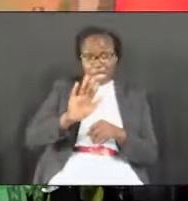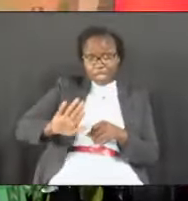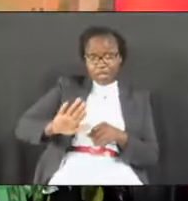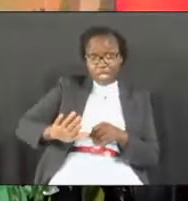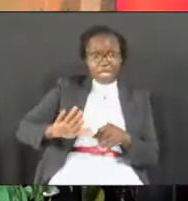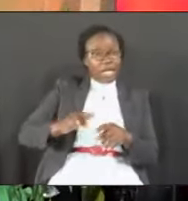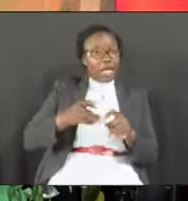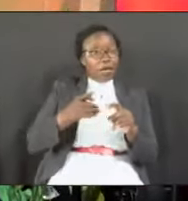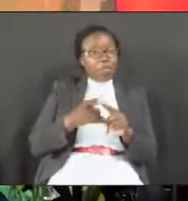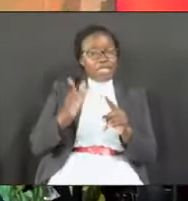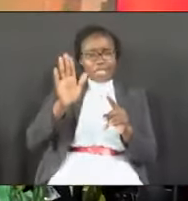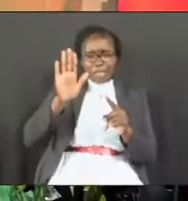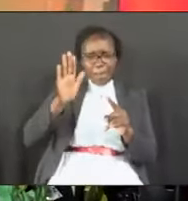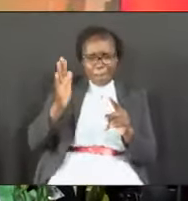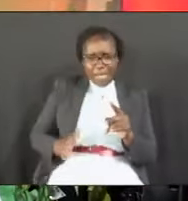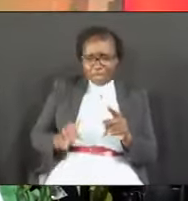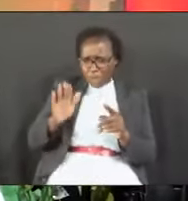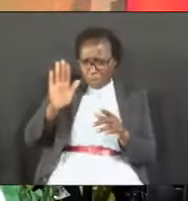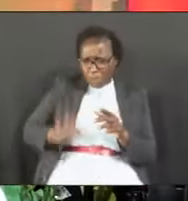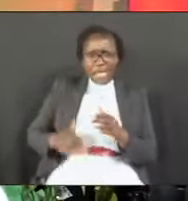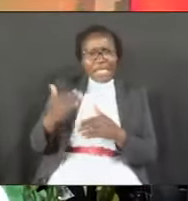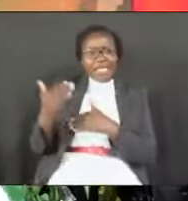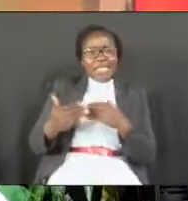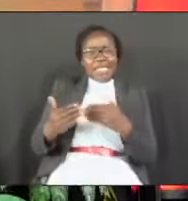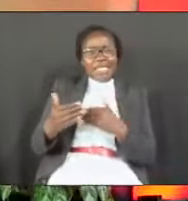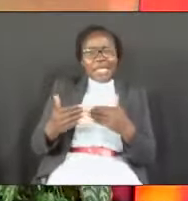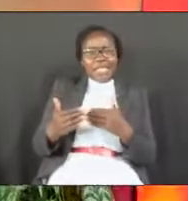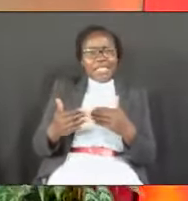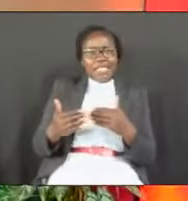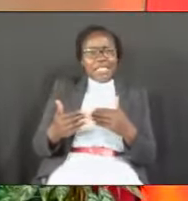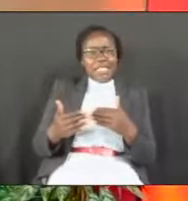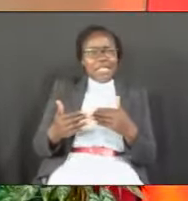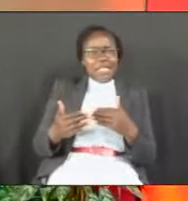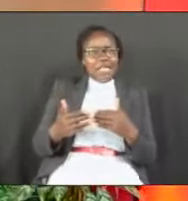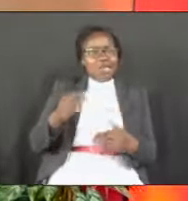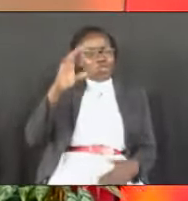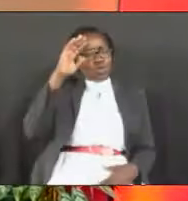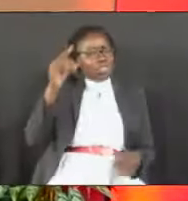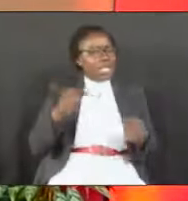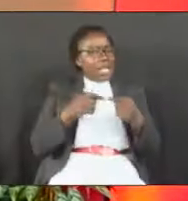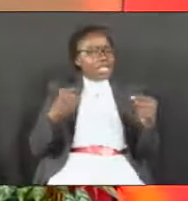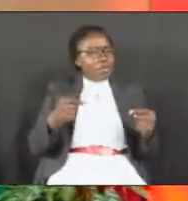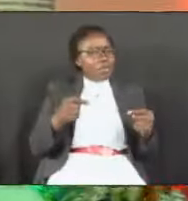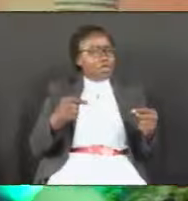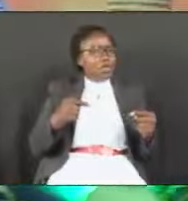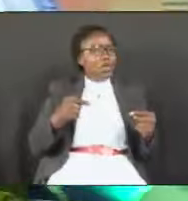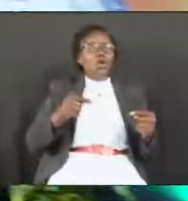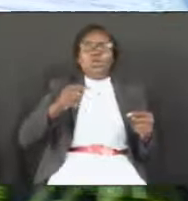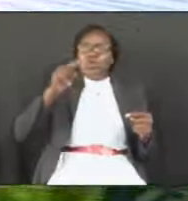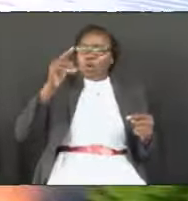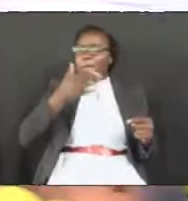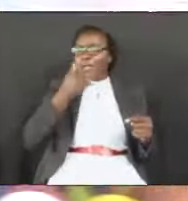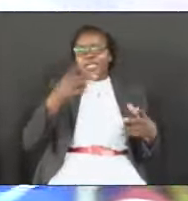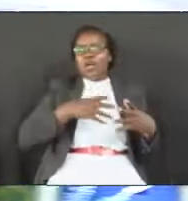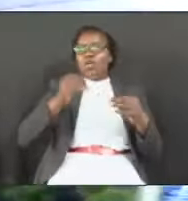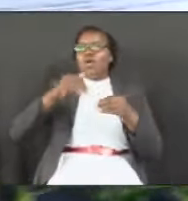but the person parked next to this remaining park is what you consider as your enemy. You rather go out of the